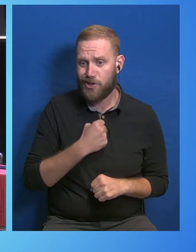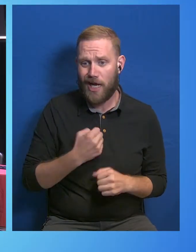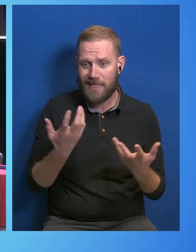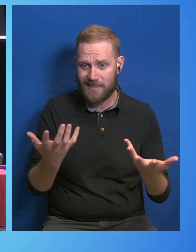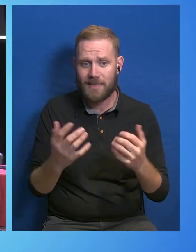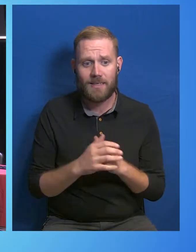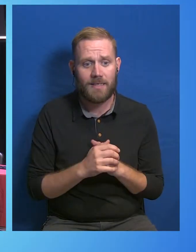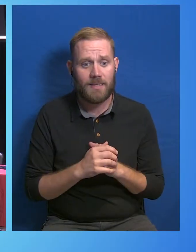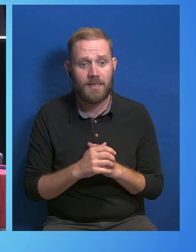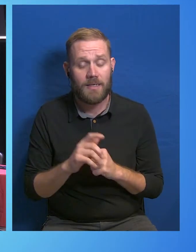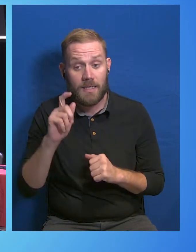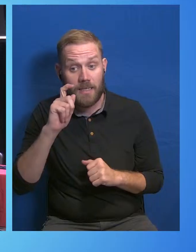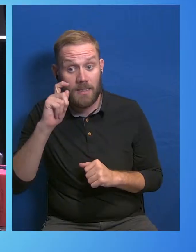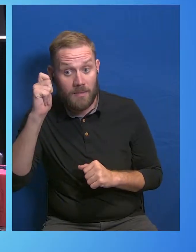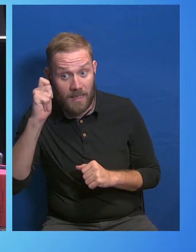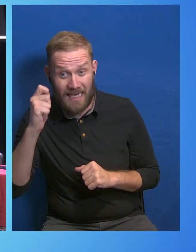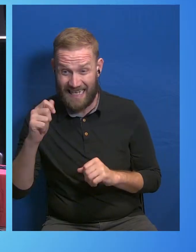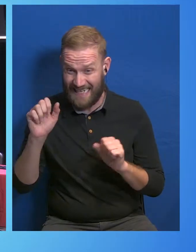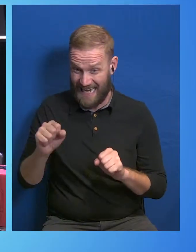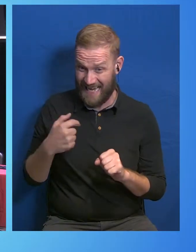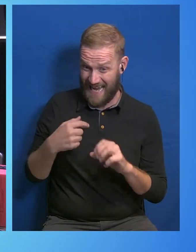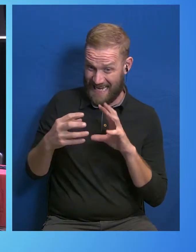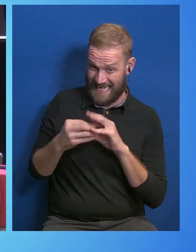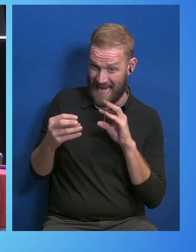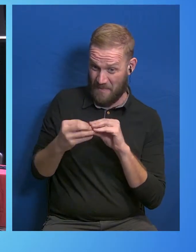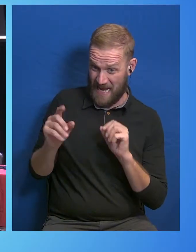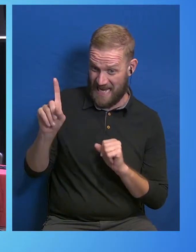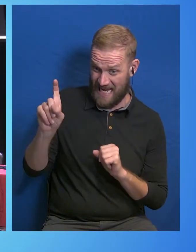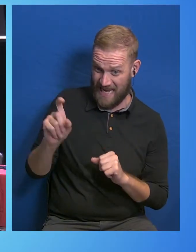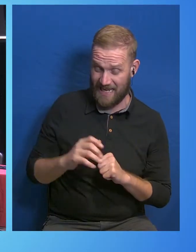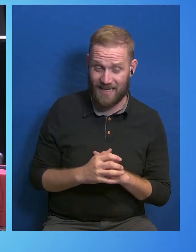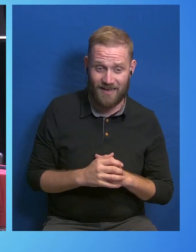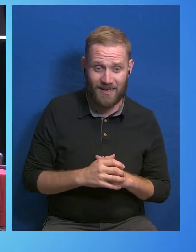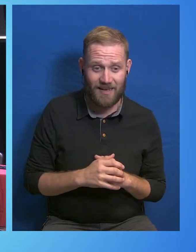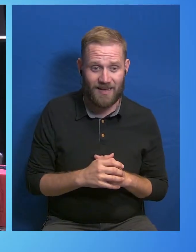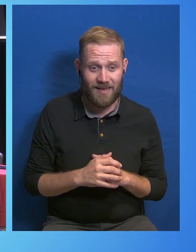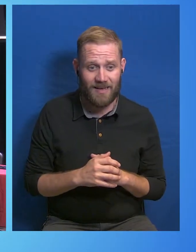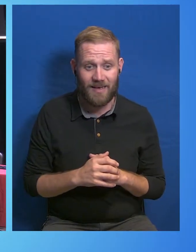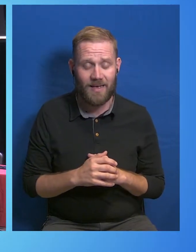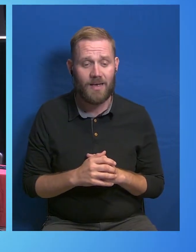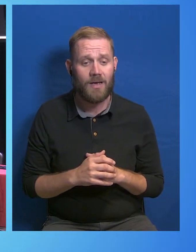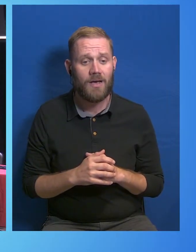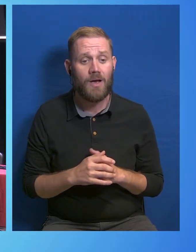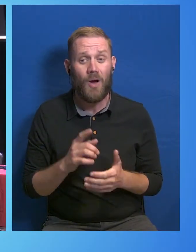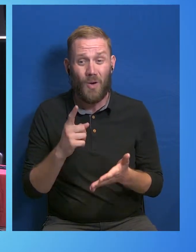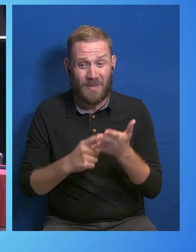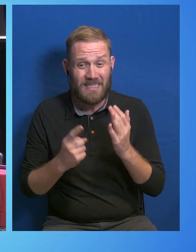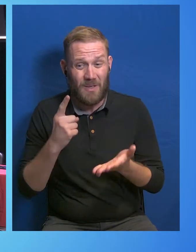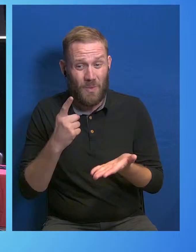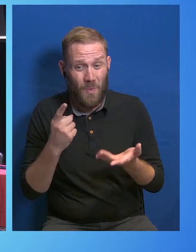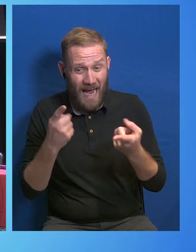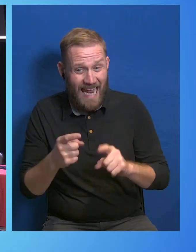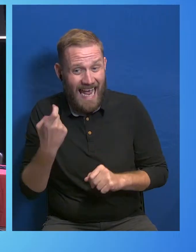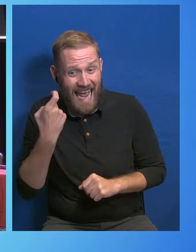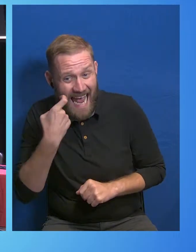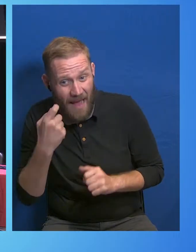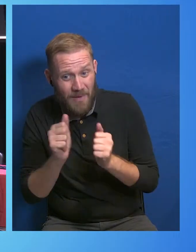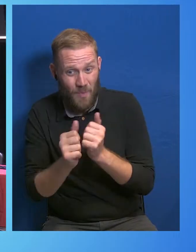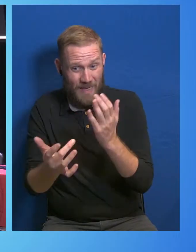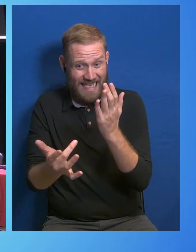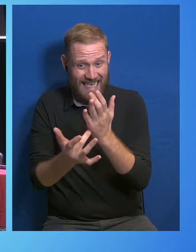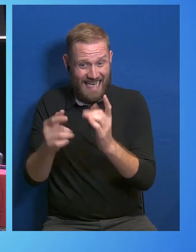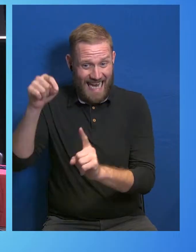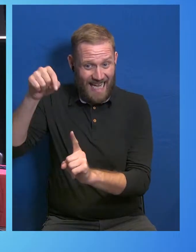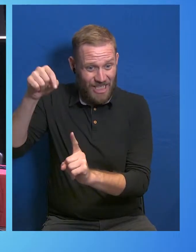Board President Buchanan, may I make a comment? It did. Just what happened here with